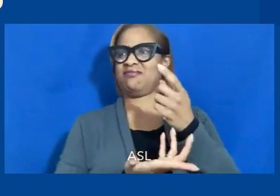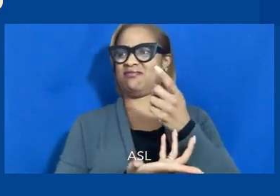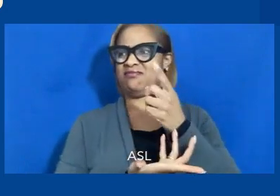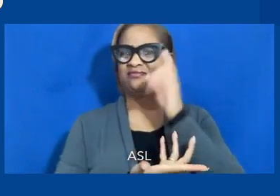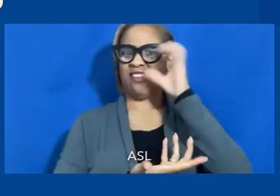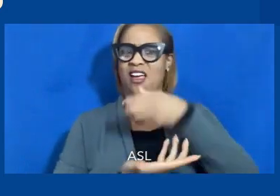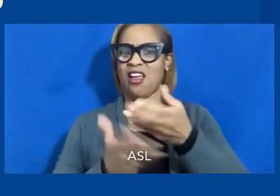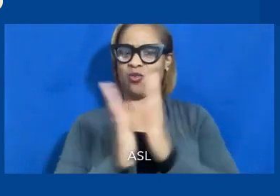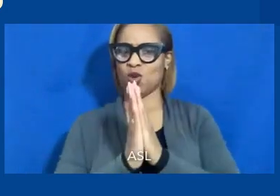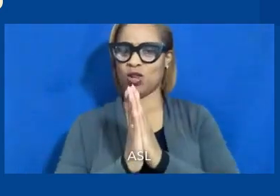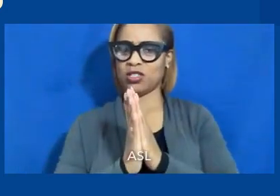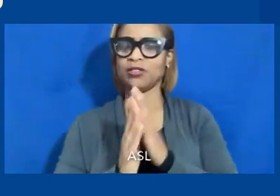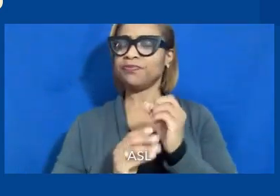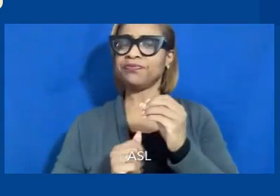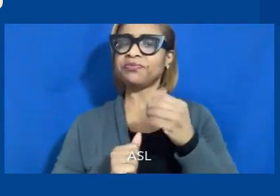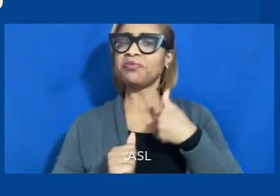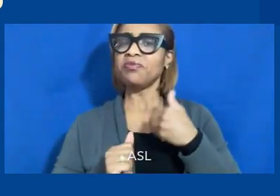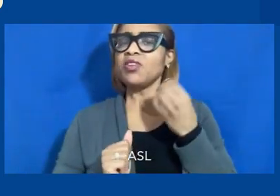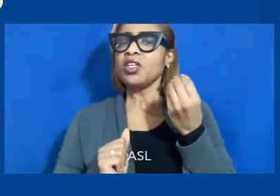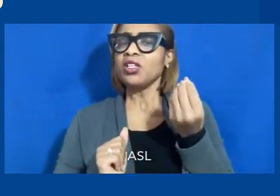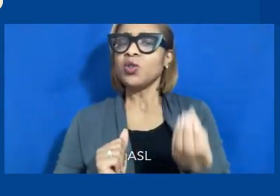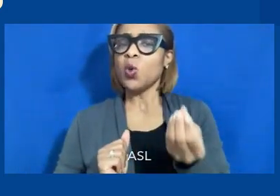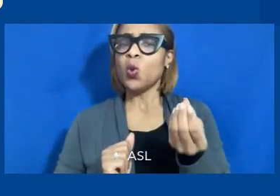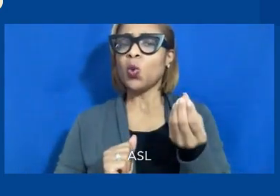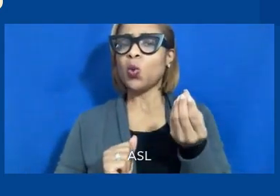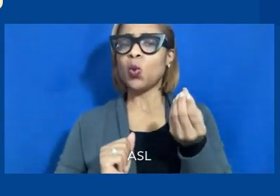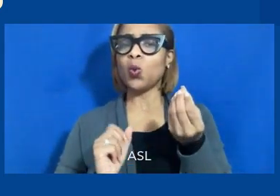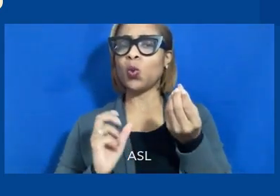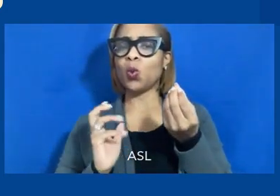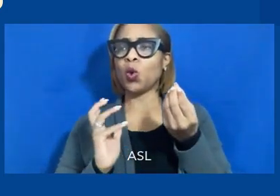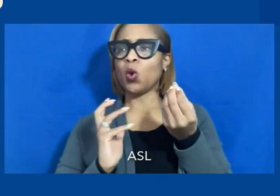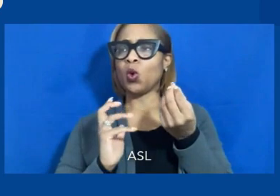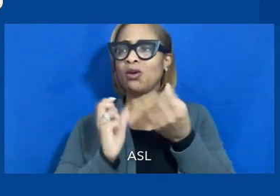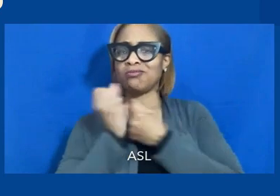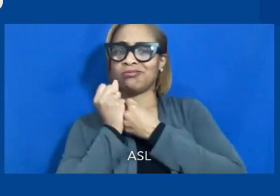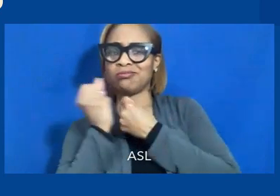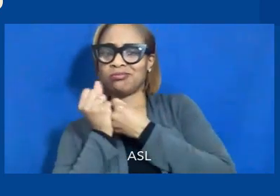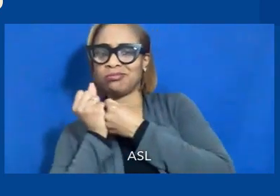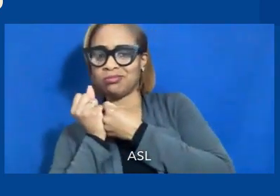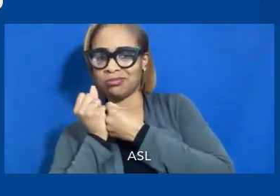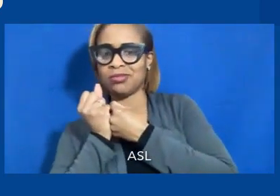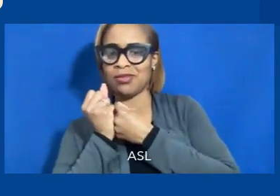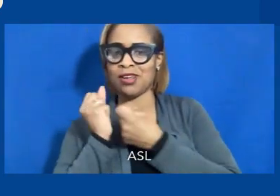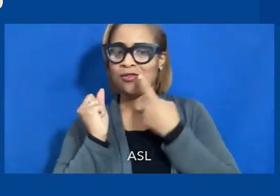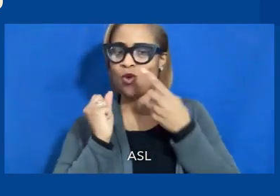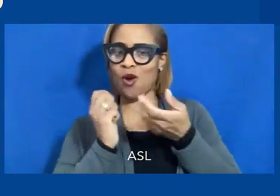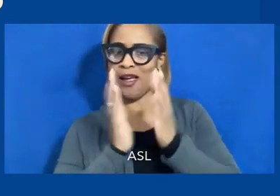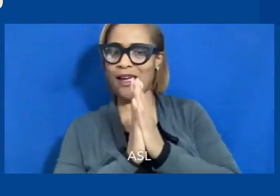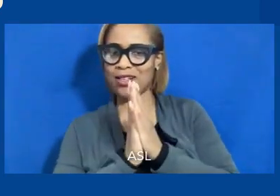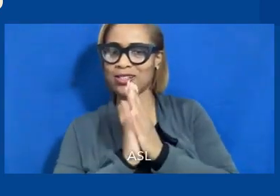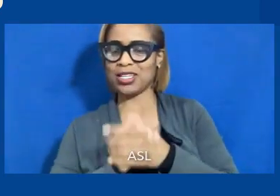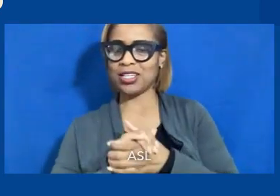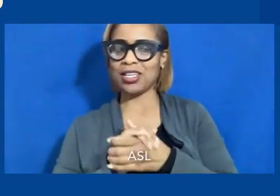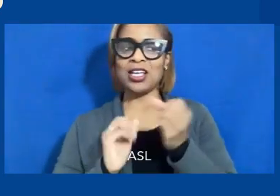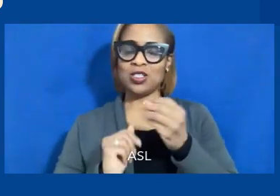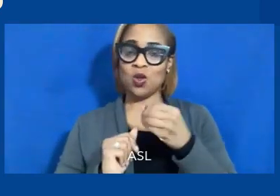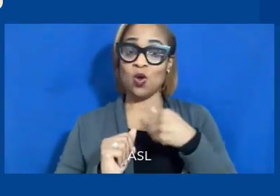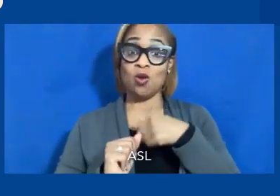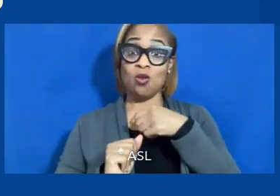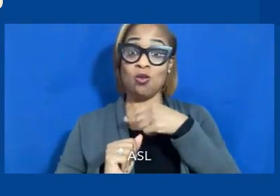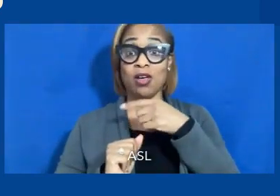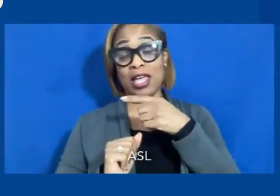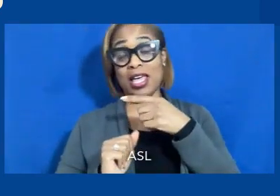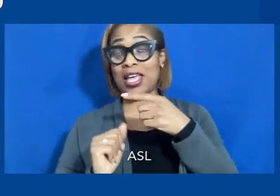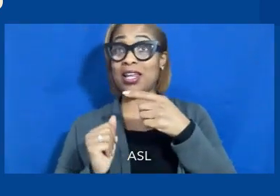no momentum, no momentum on your side. And I think having worked, and this might be a